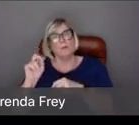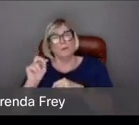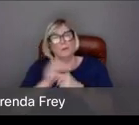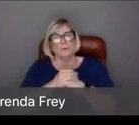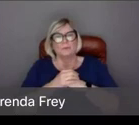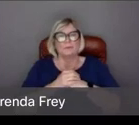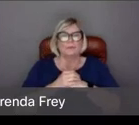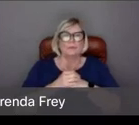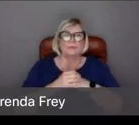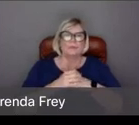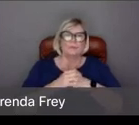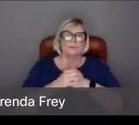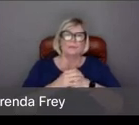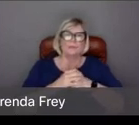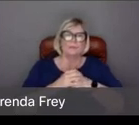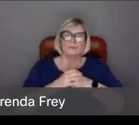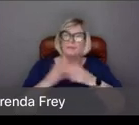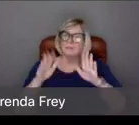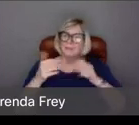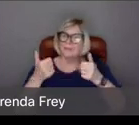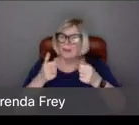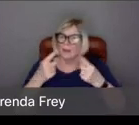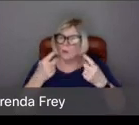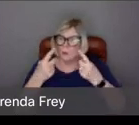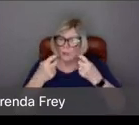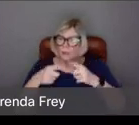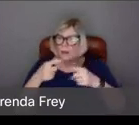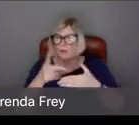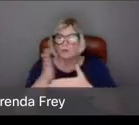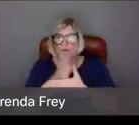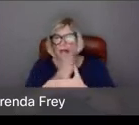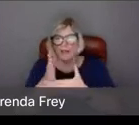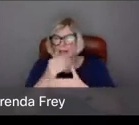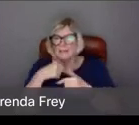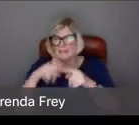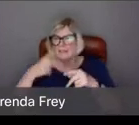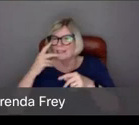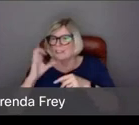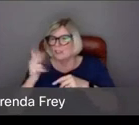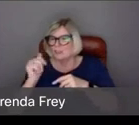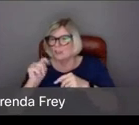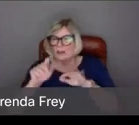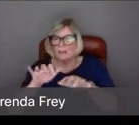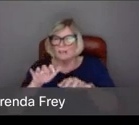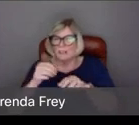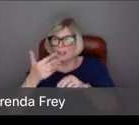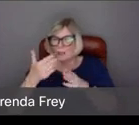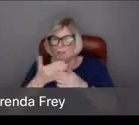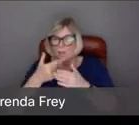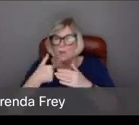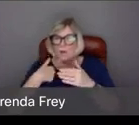Thanks, David. Are there any questions on these ranges? I can't see the chat. Is there anything before we move on?